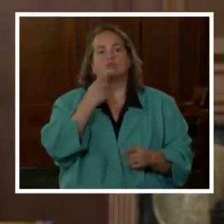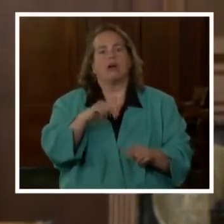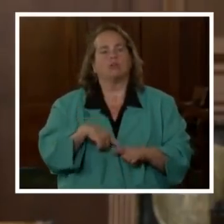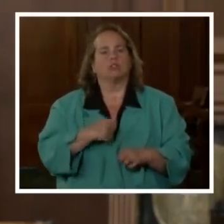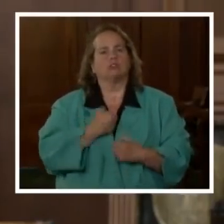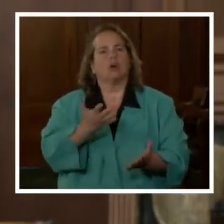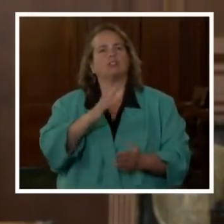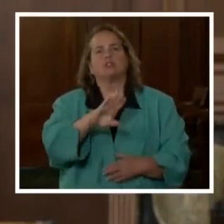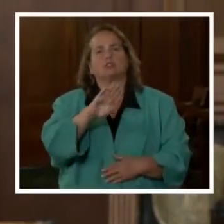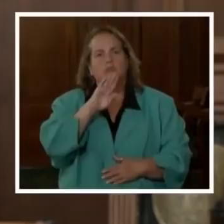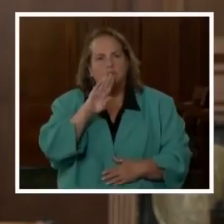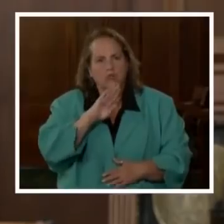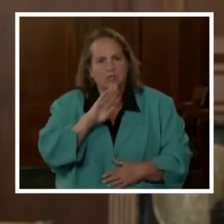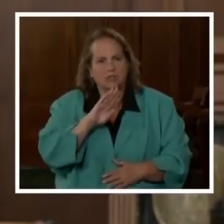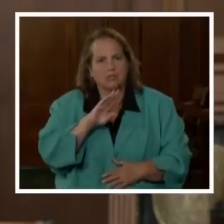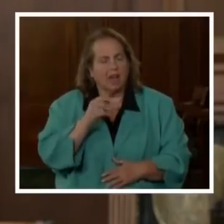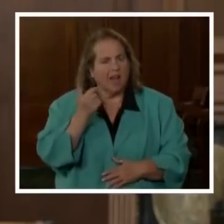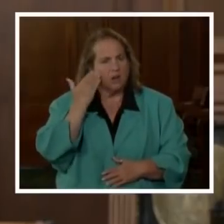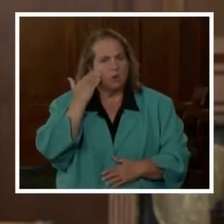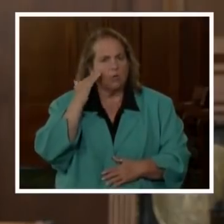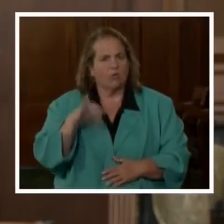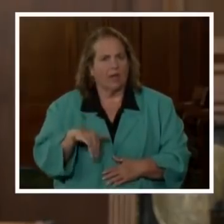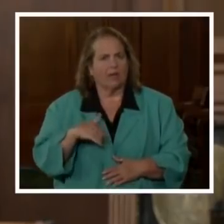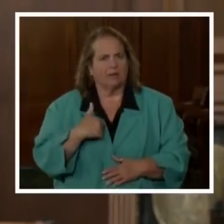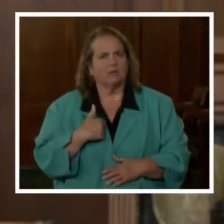have. And